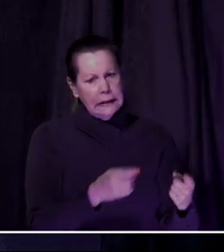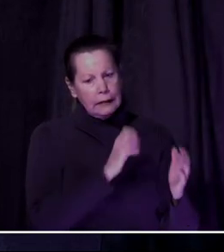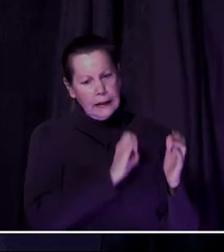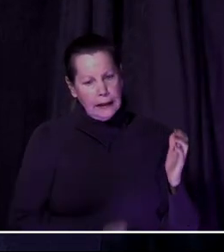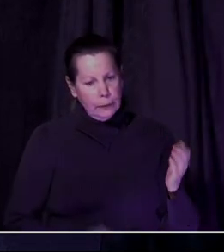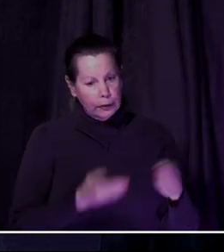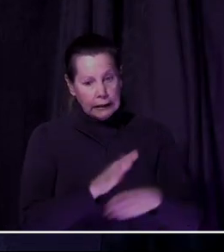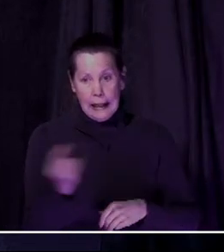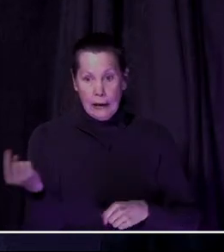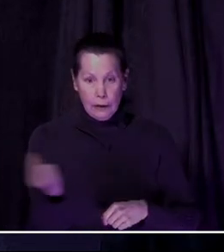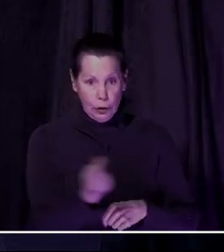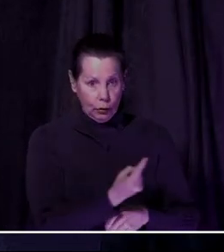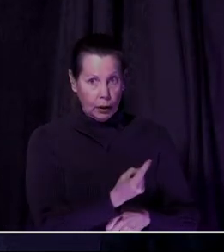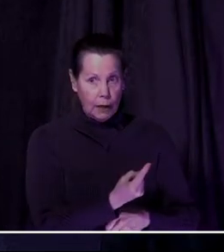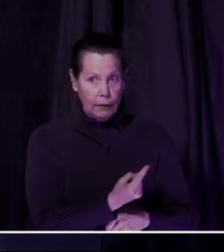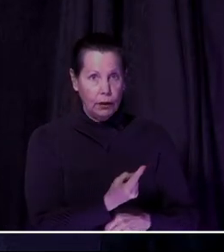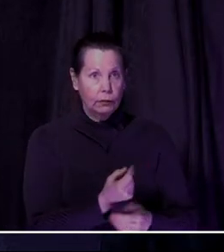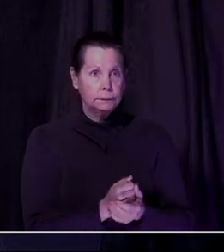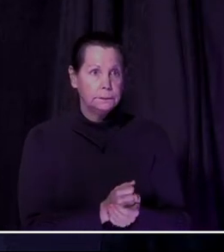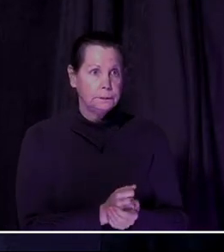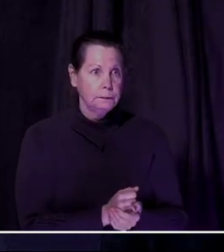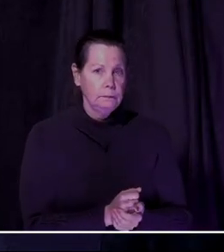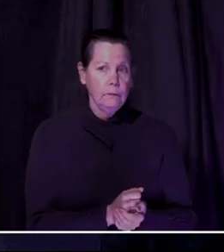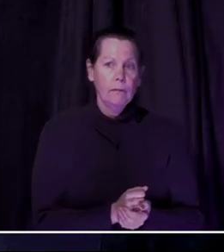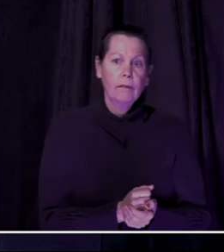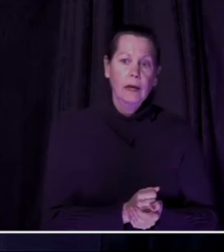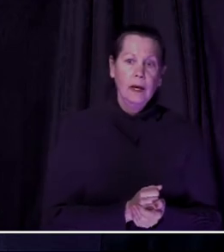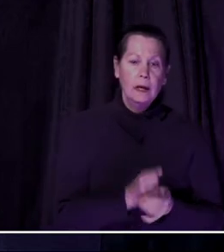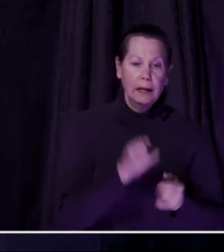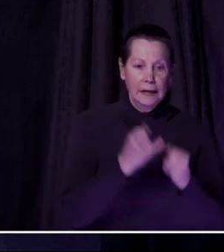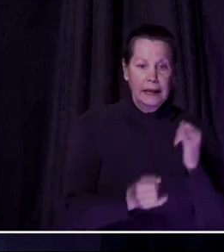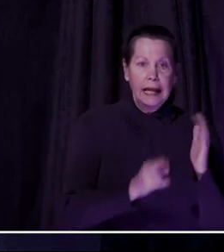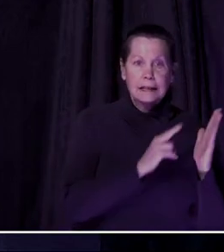your guys that you've been the last of the Herods,